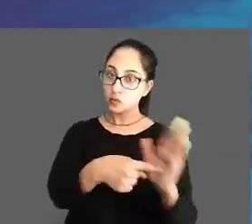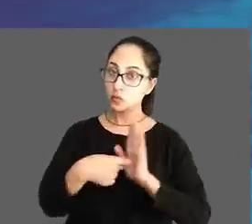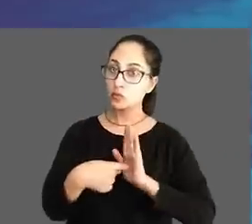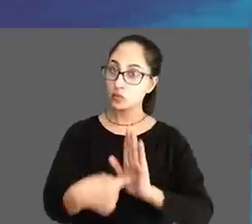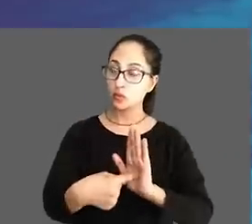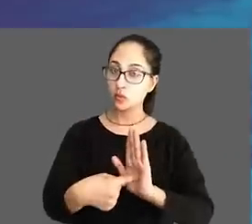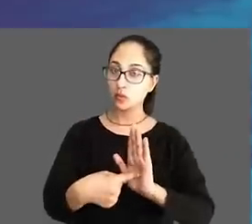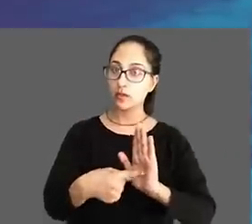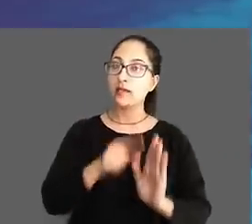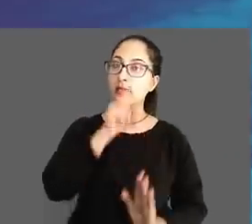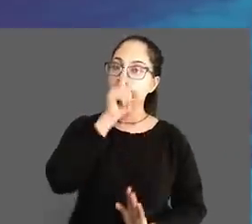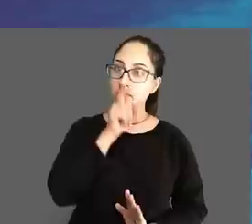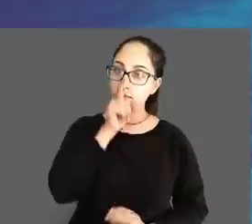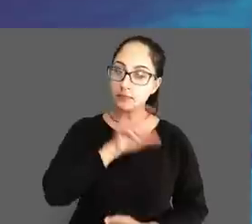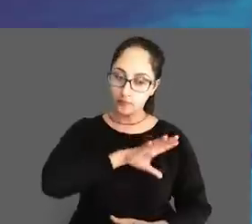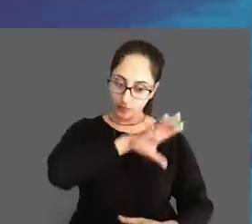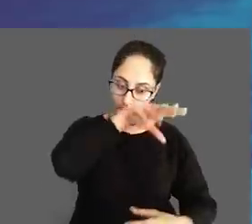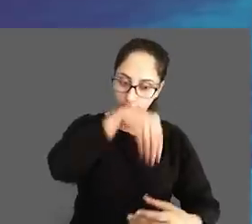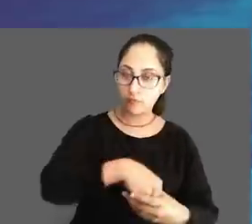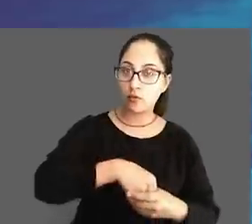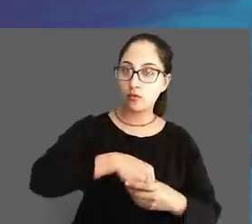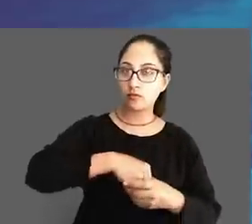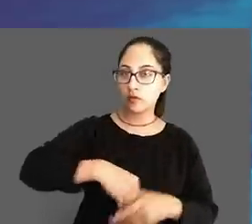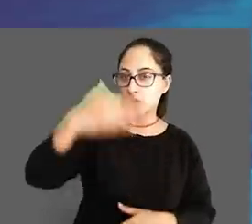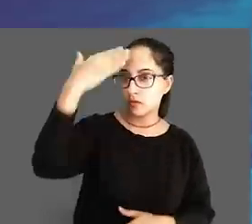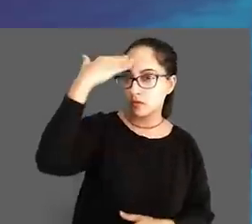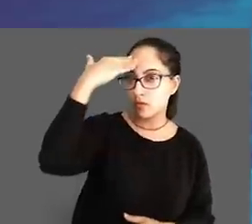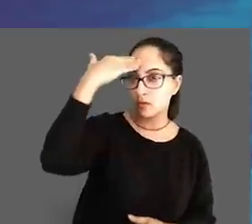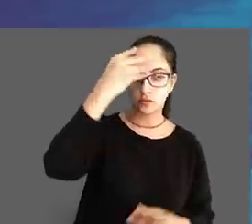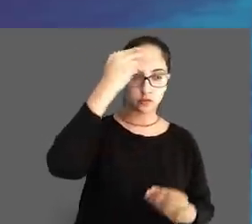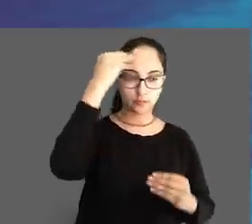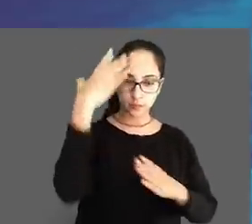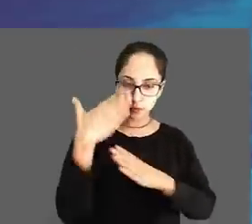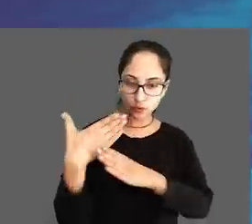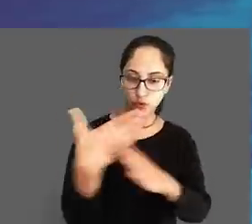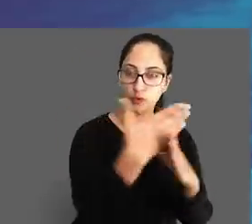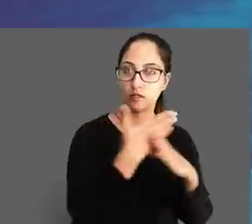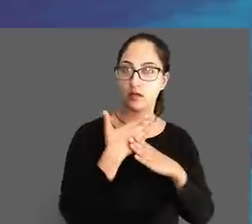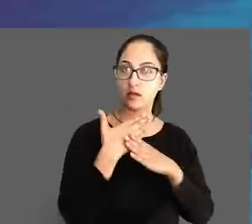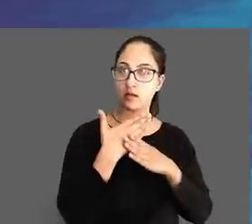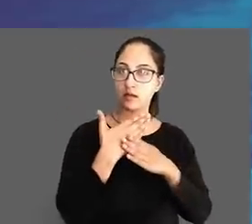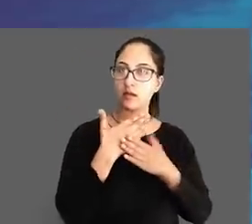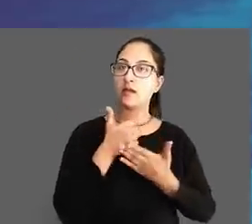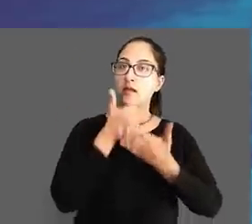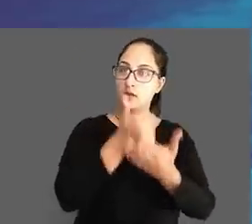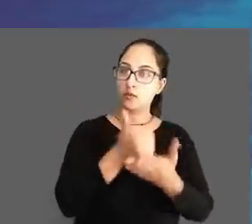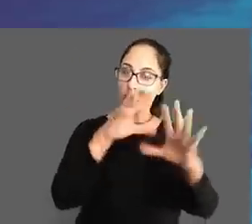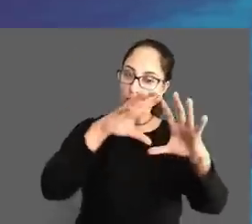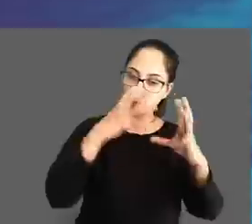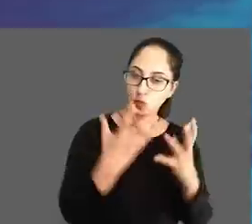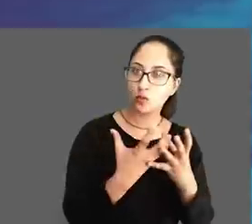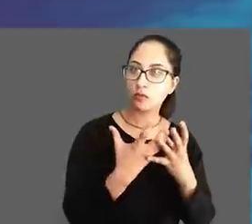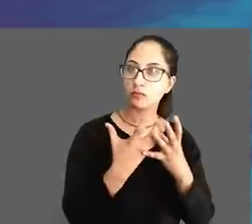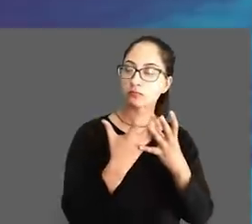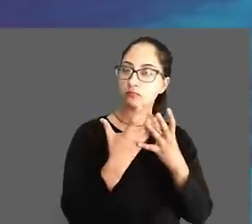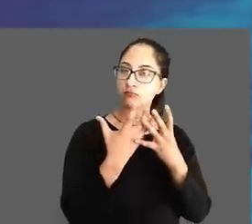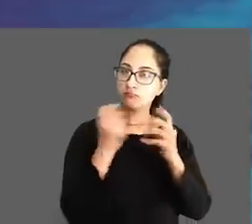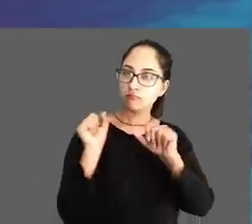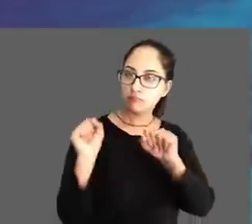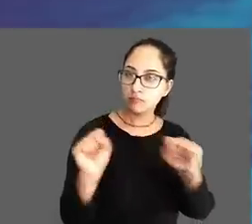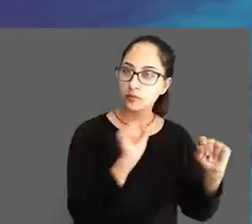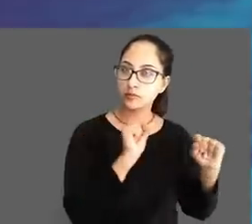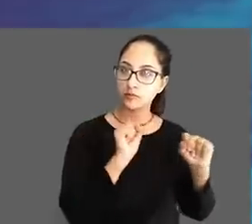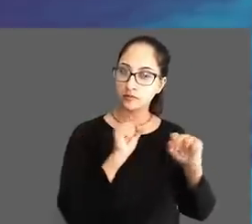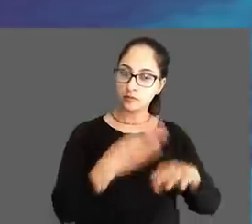It does kind of lead into some of the misconceptions that we have in present day when we start to think about, you know, like 9/11, for